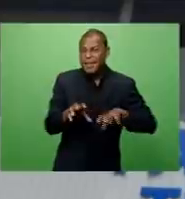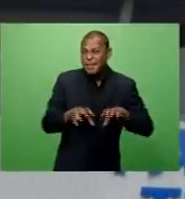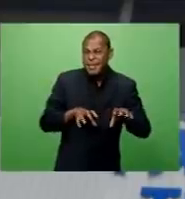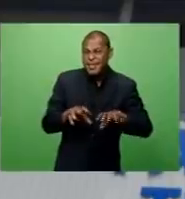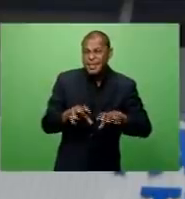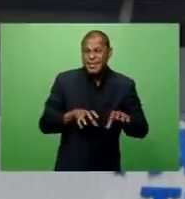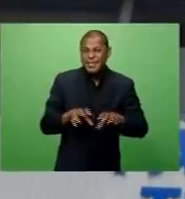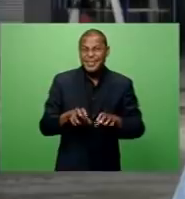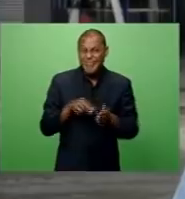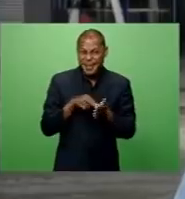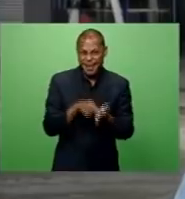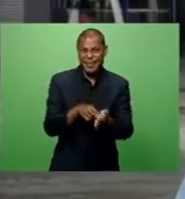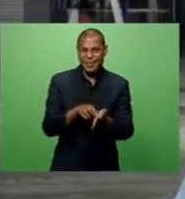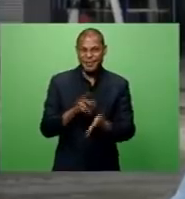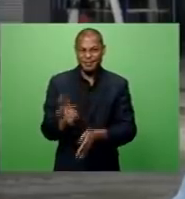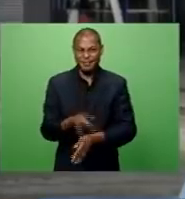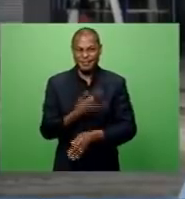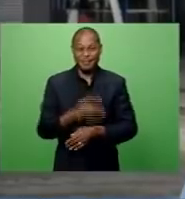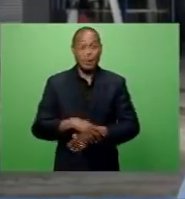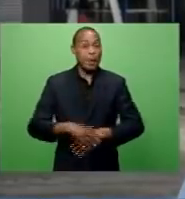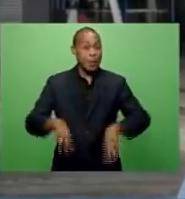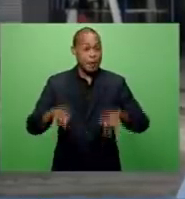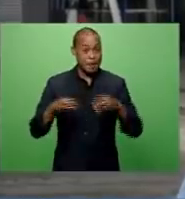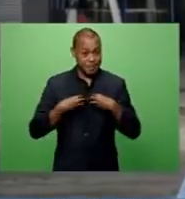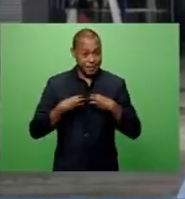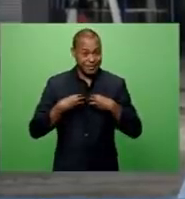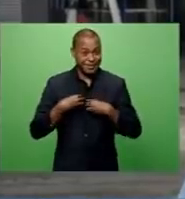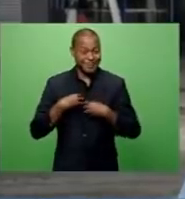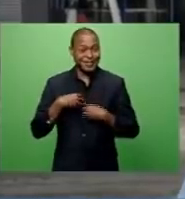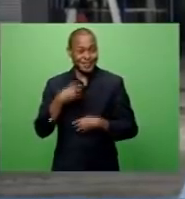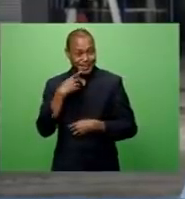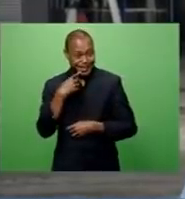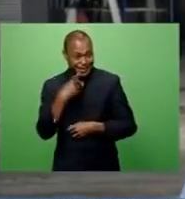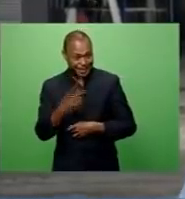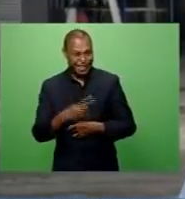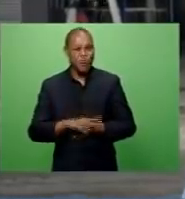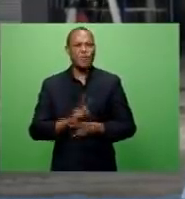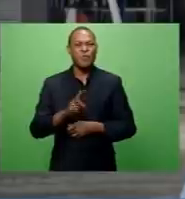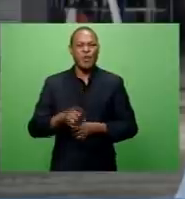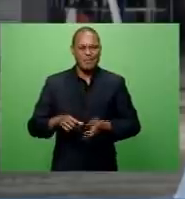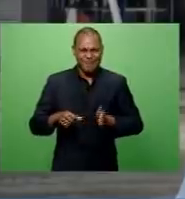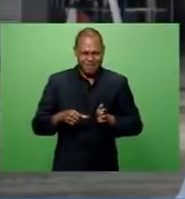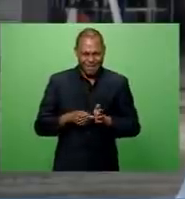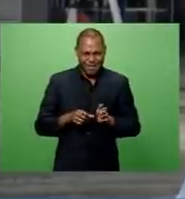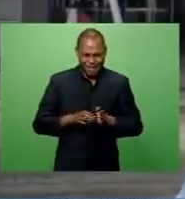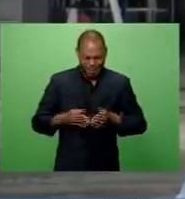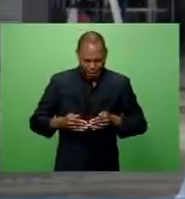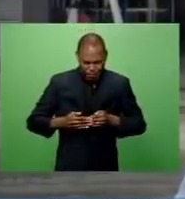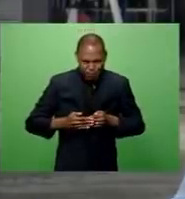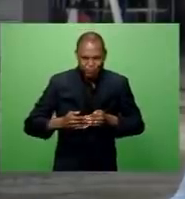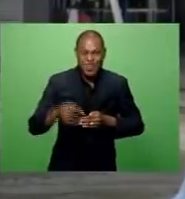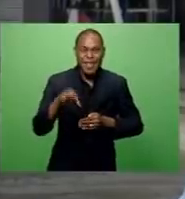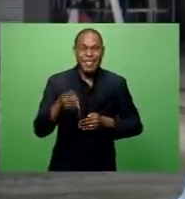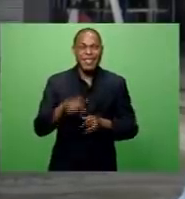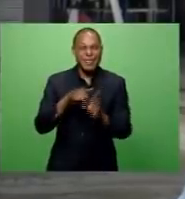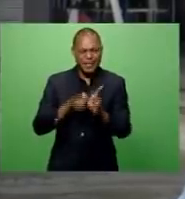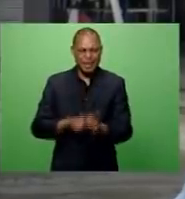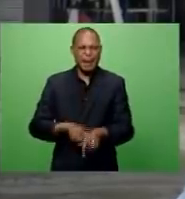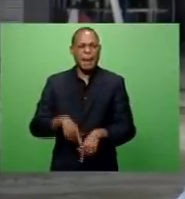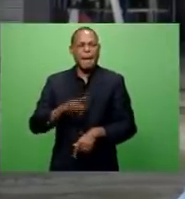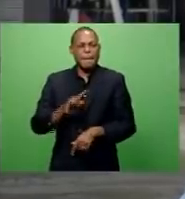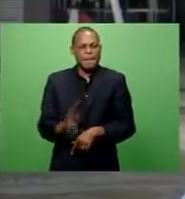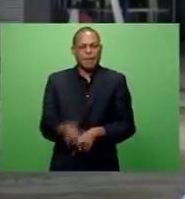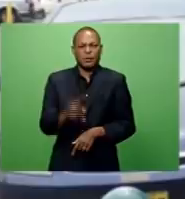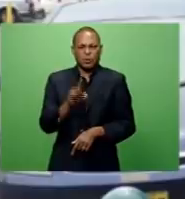Denarau. Now, the businesses that remain in operation have said that it will even get harder from this year. However, they'll do all they can to